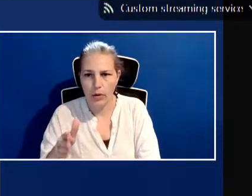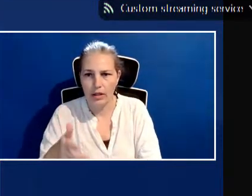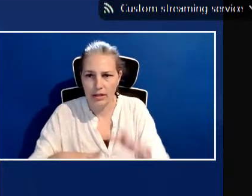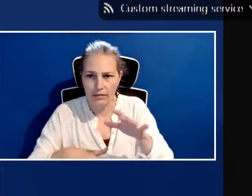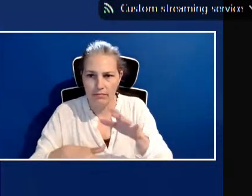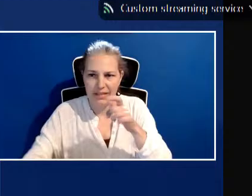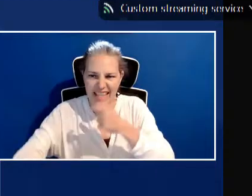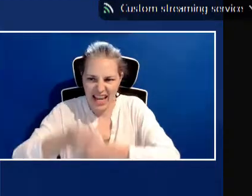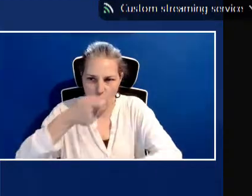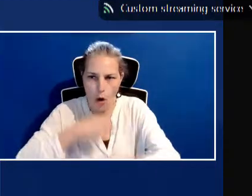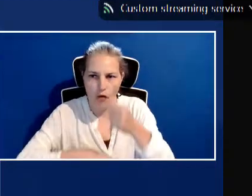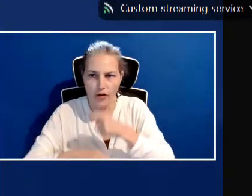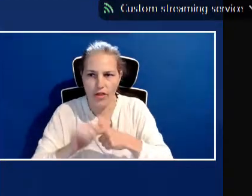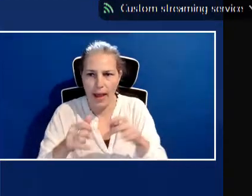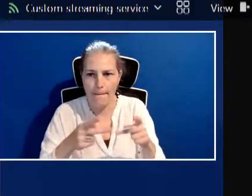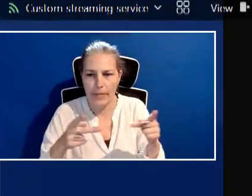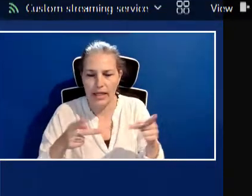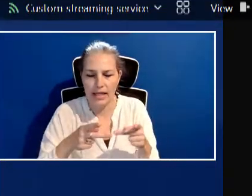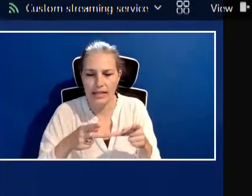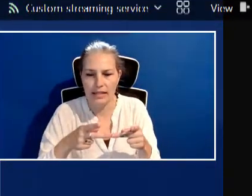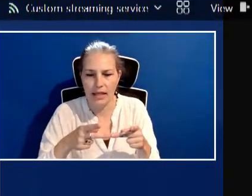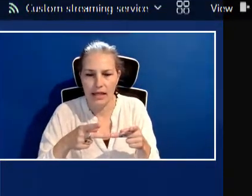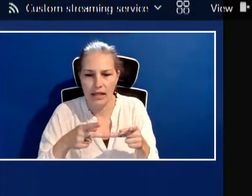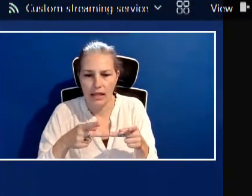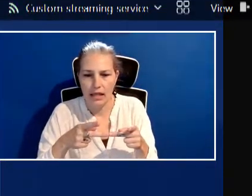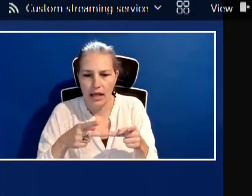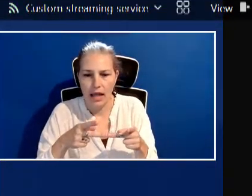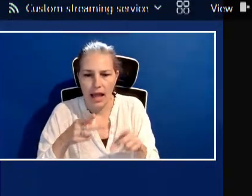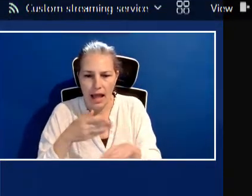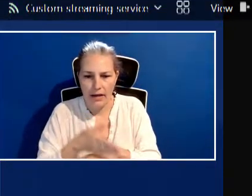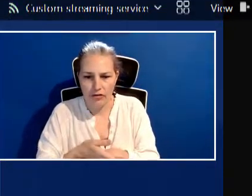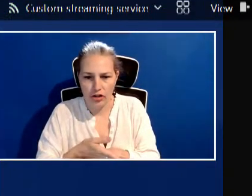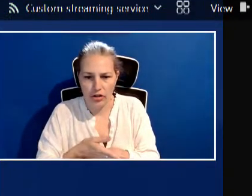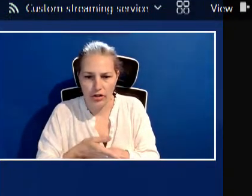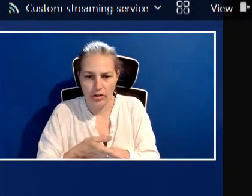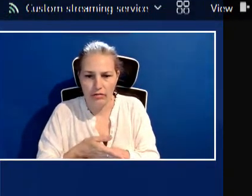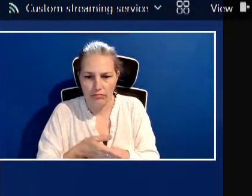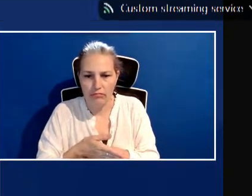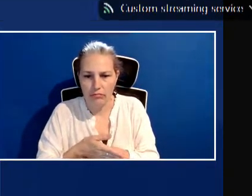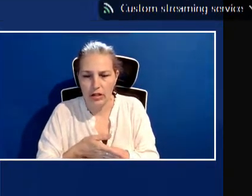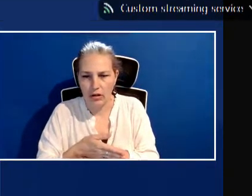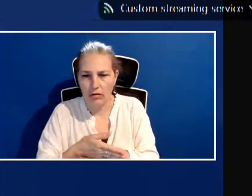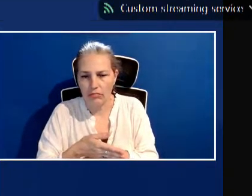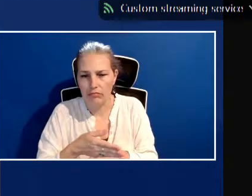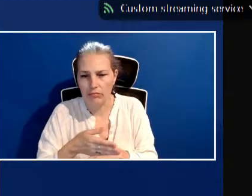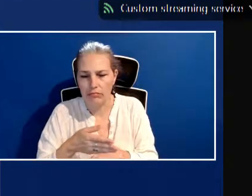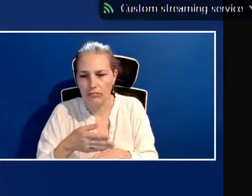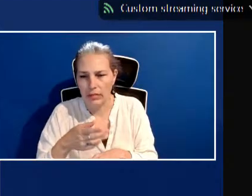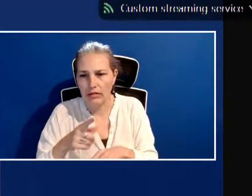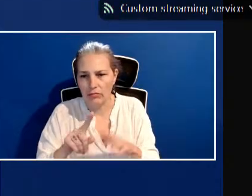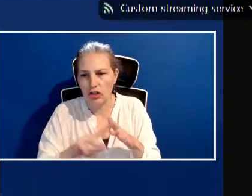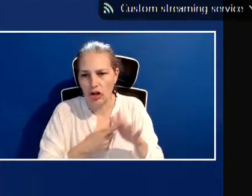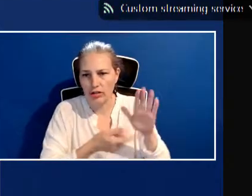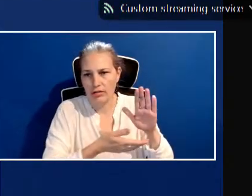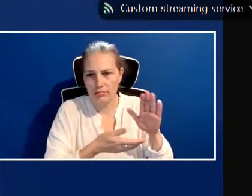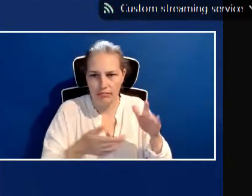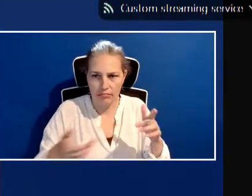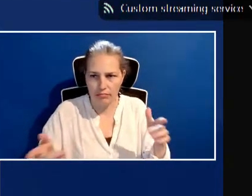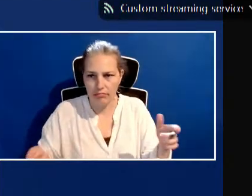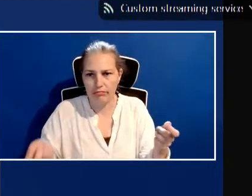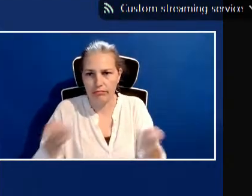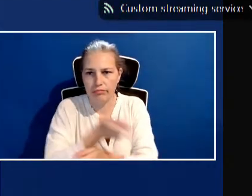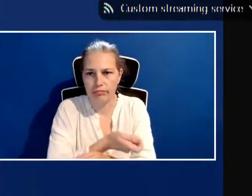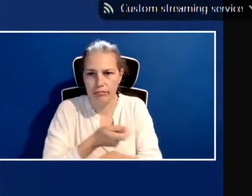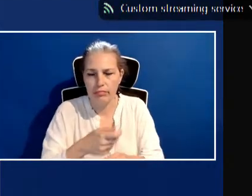this hub is put up in operation. In addition to that is the one-stop resource